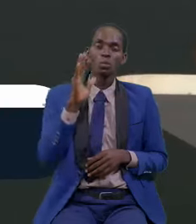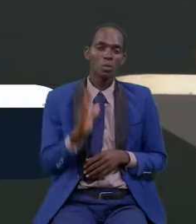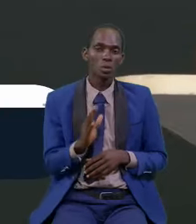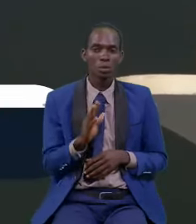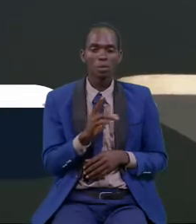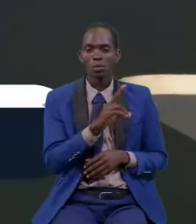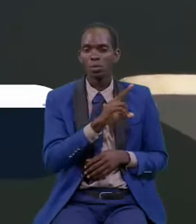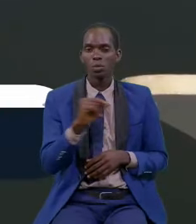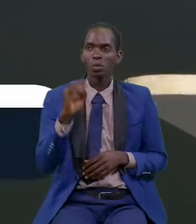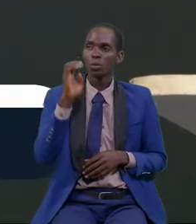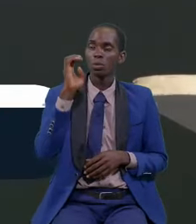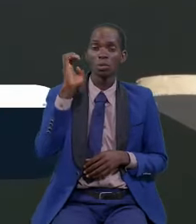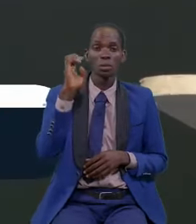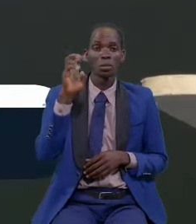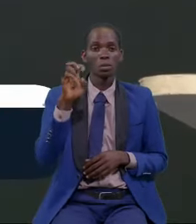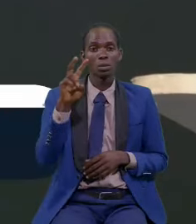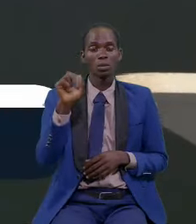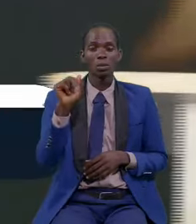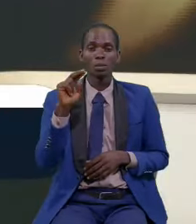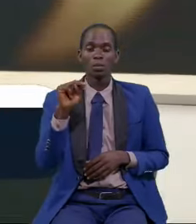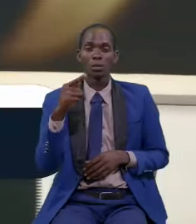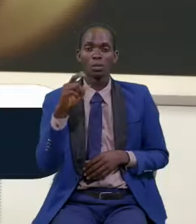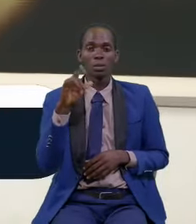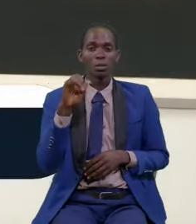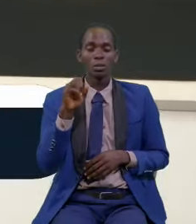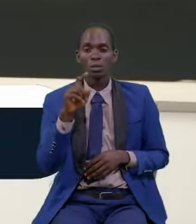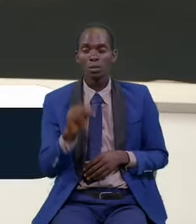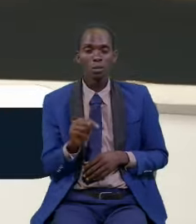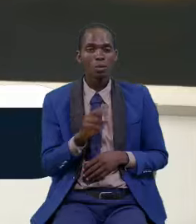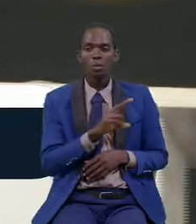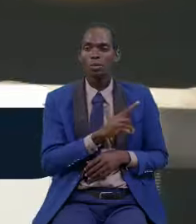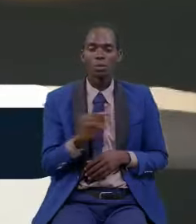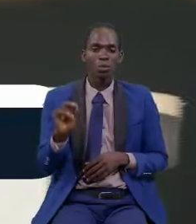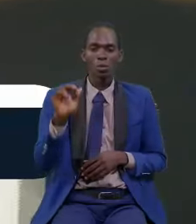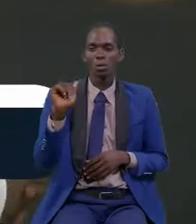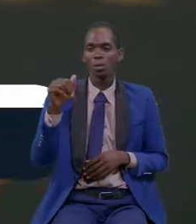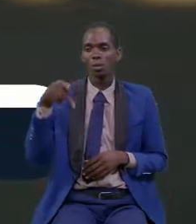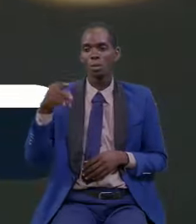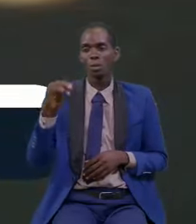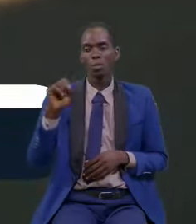evangelist, no so-called apostle can come in our present day